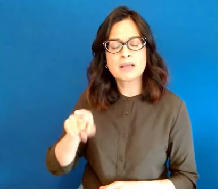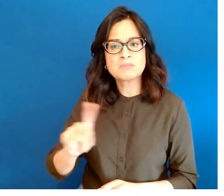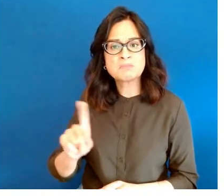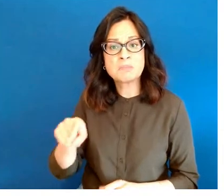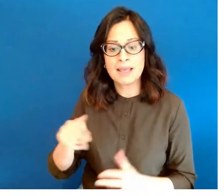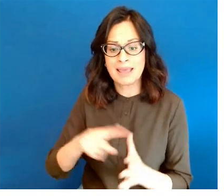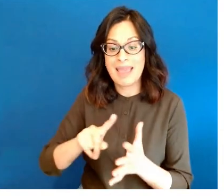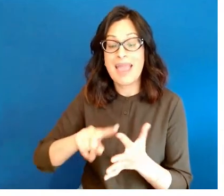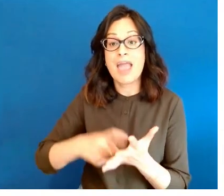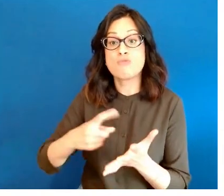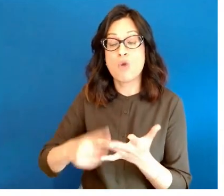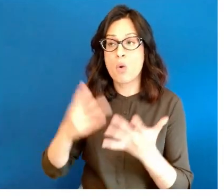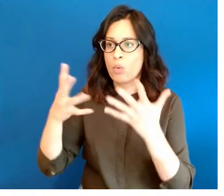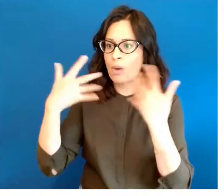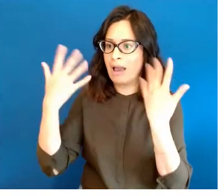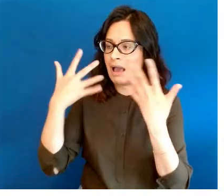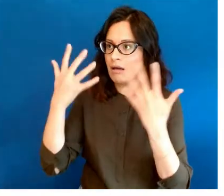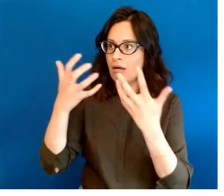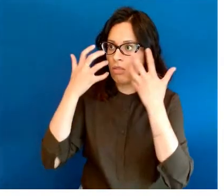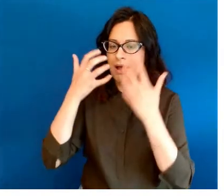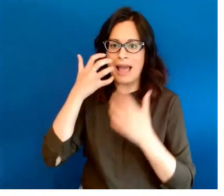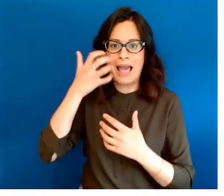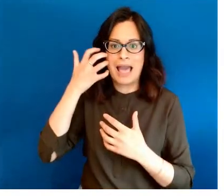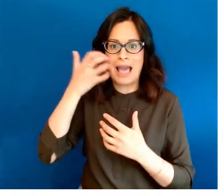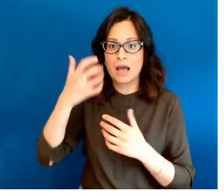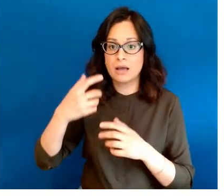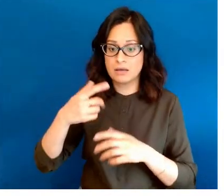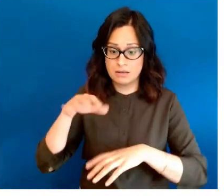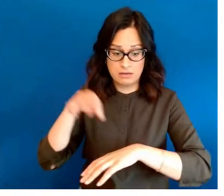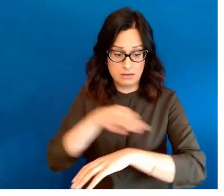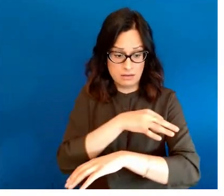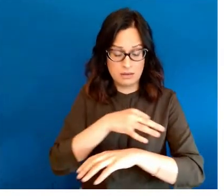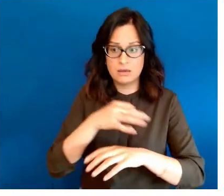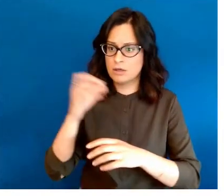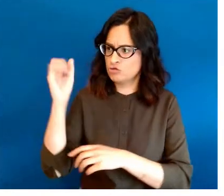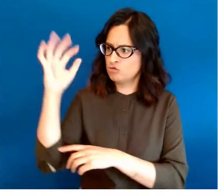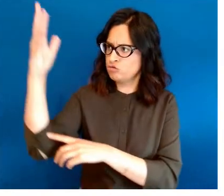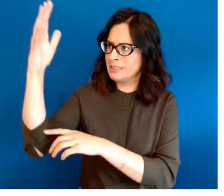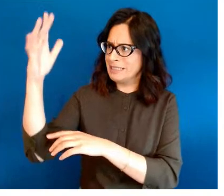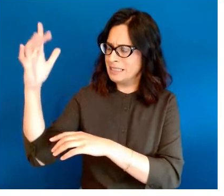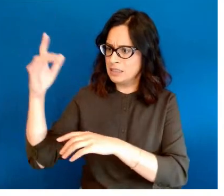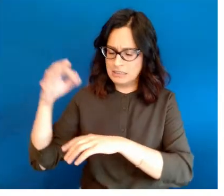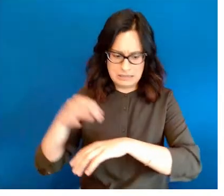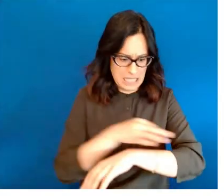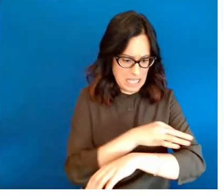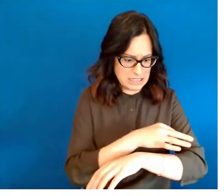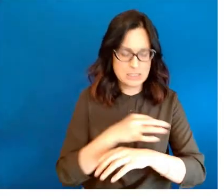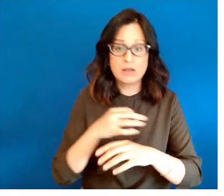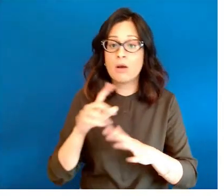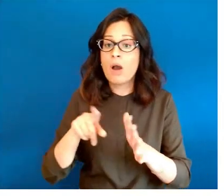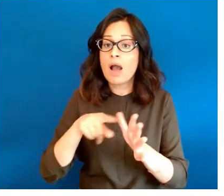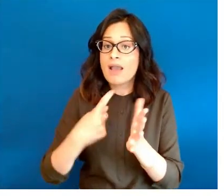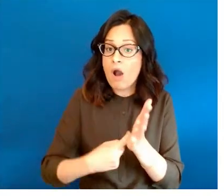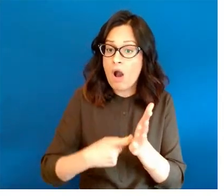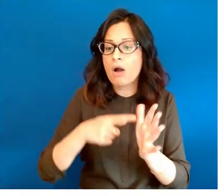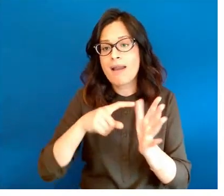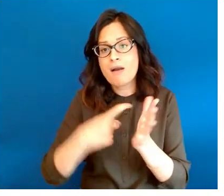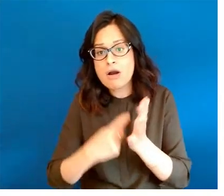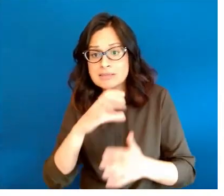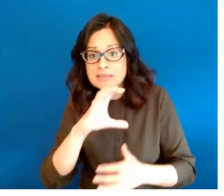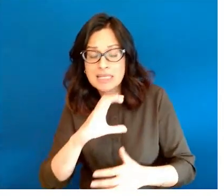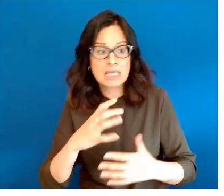aeroallergen, if they had a positive tree pollen, if they had allergic rhinitis or conjunctivitis, then you